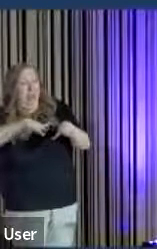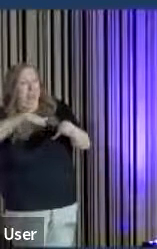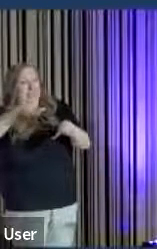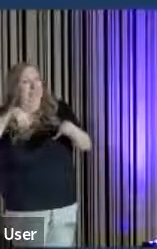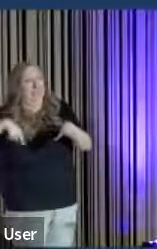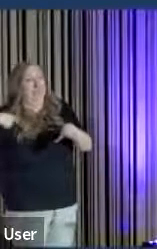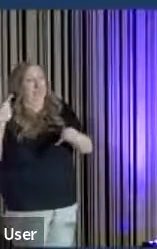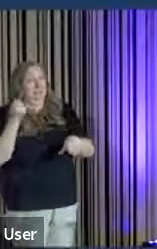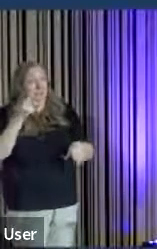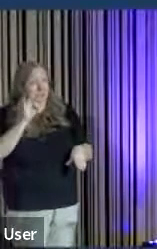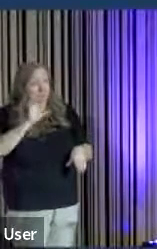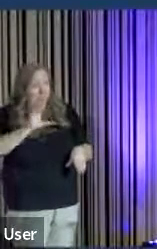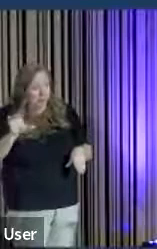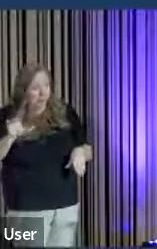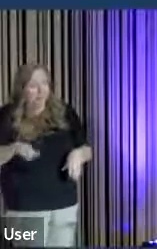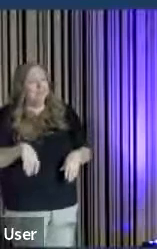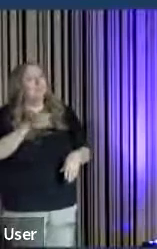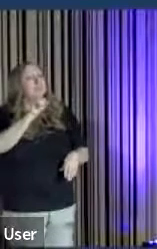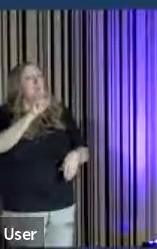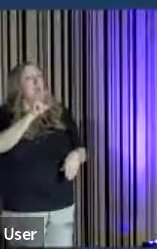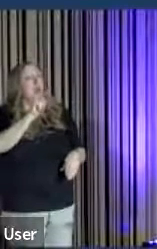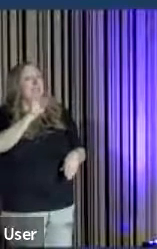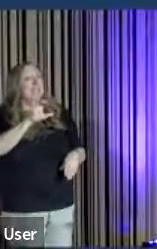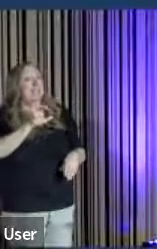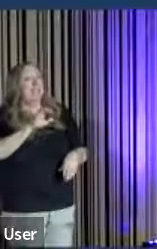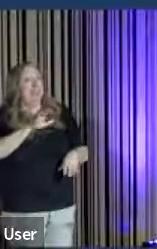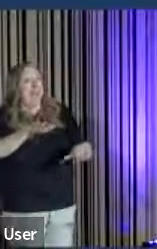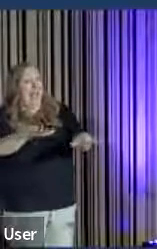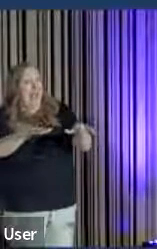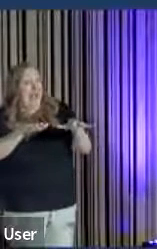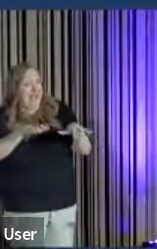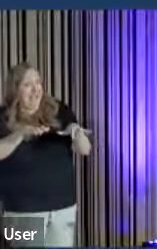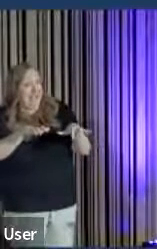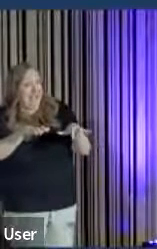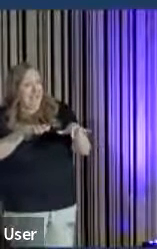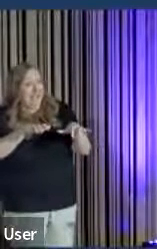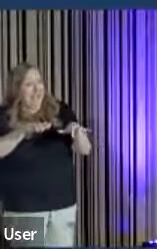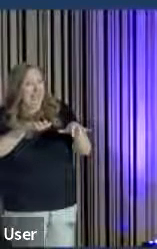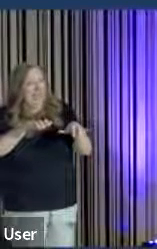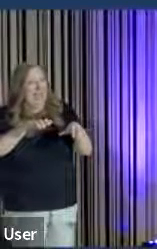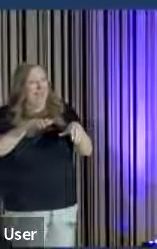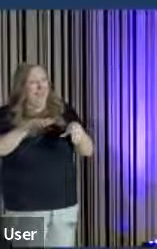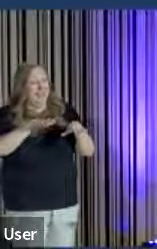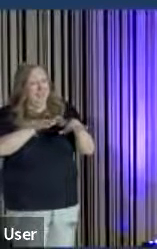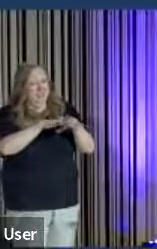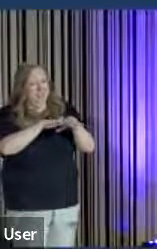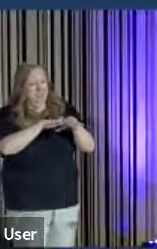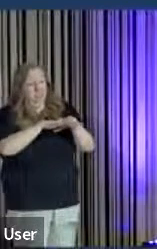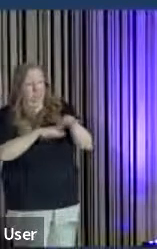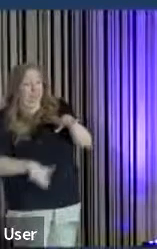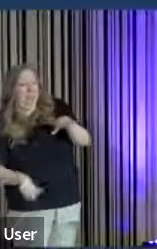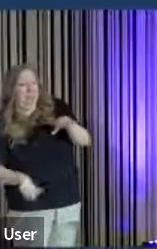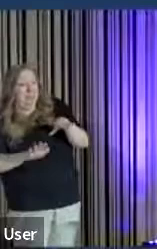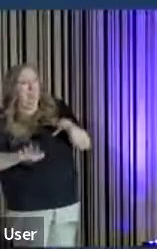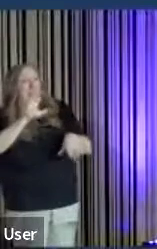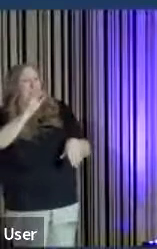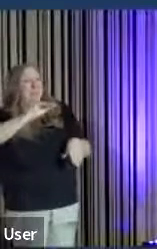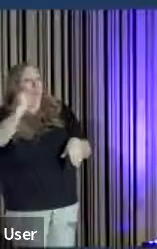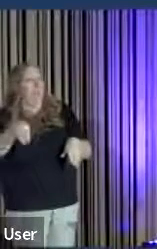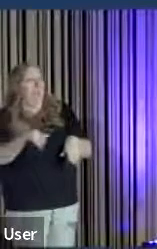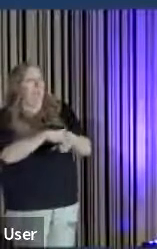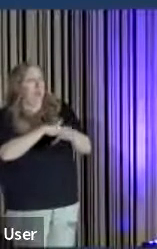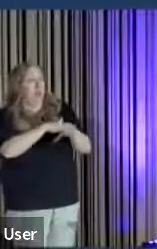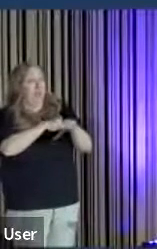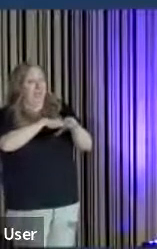Arctic sea ice in the summer has lost about 50% of its surface in the last 50 years. And the oceans are